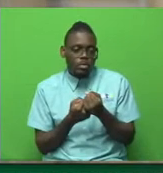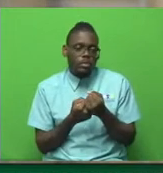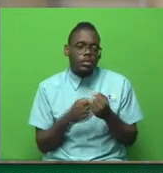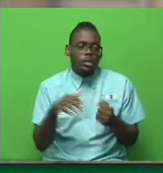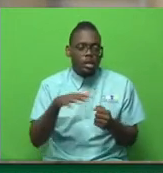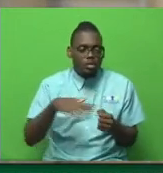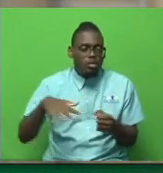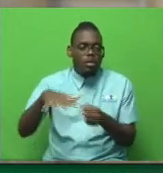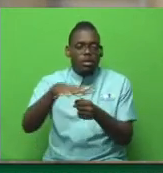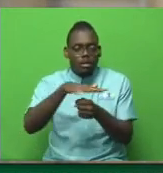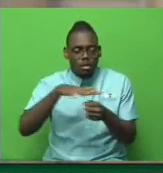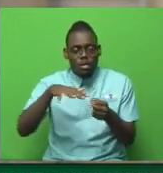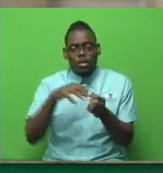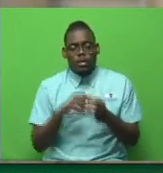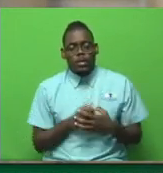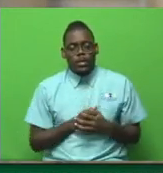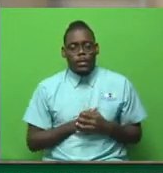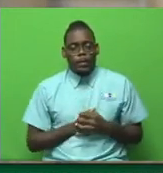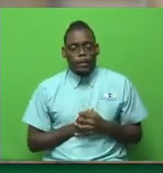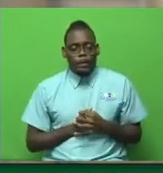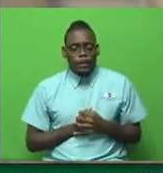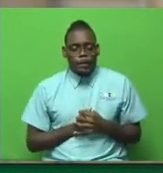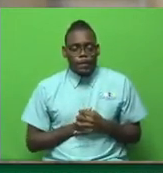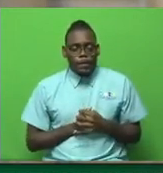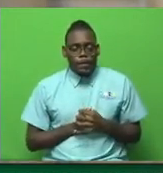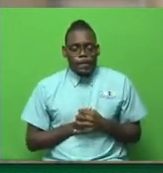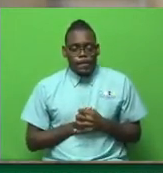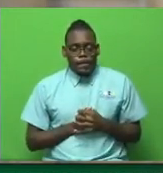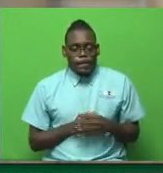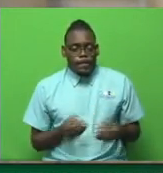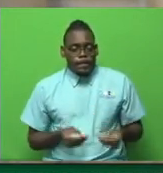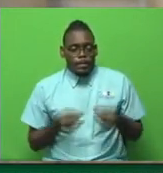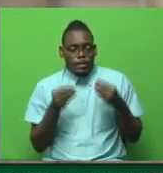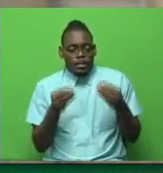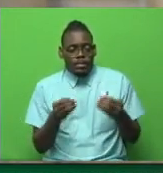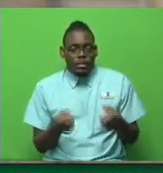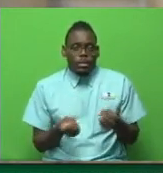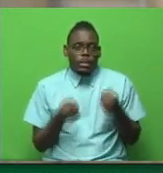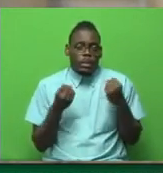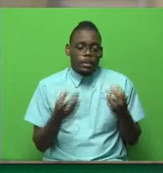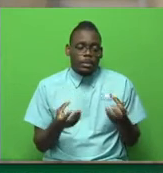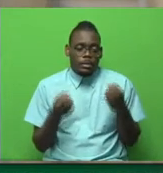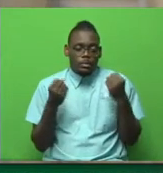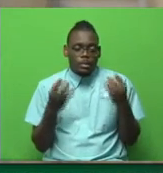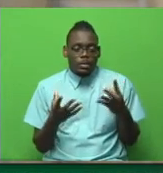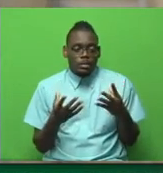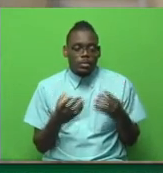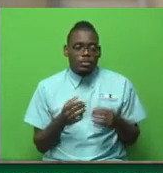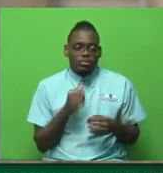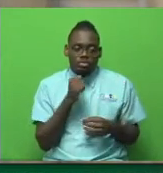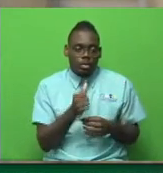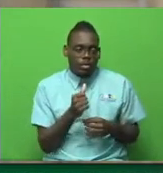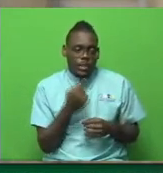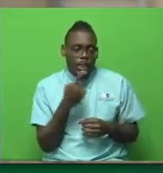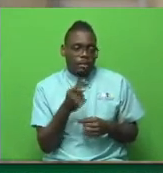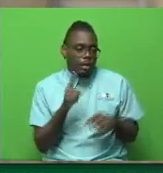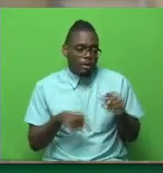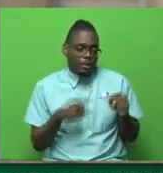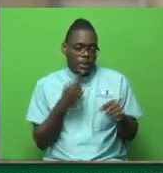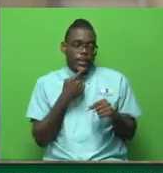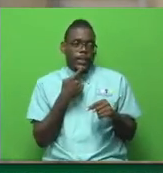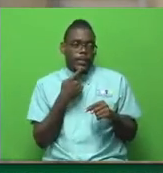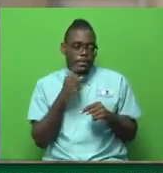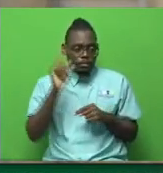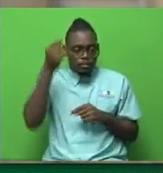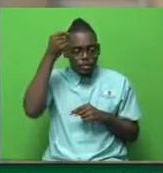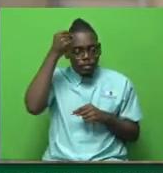we have done all that we can to support Tobago and there's no such thing as this government trying to punish Tobago in